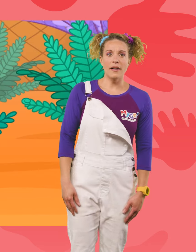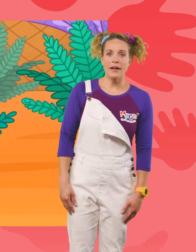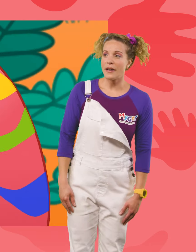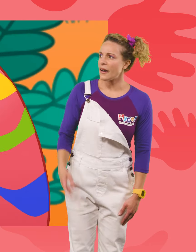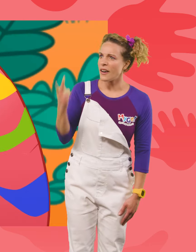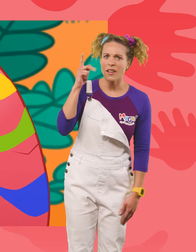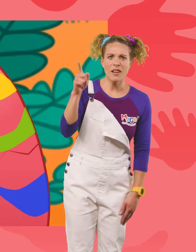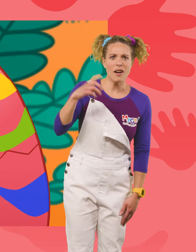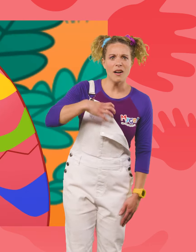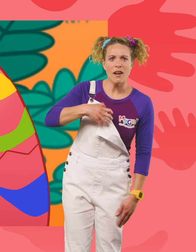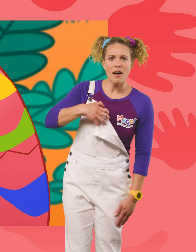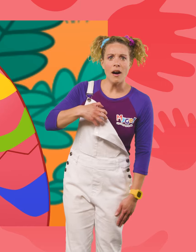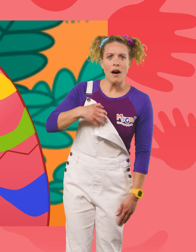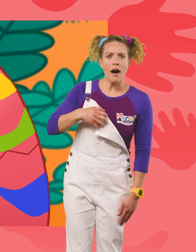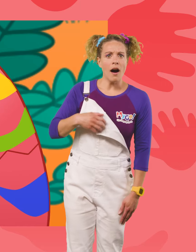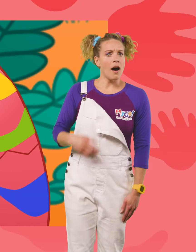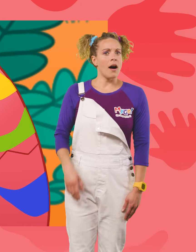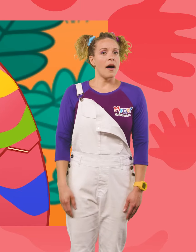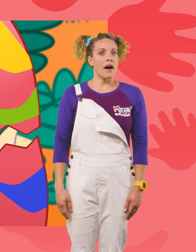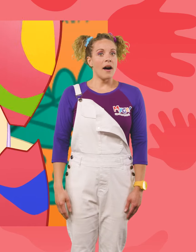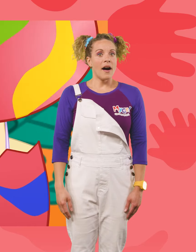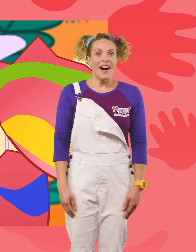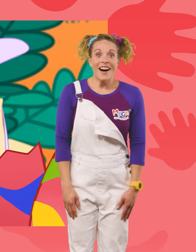Look, Morphle!